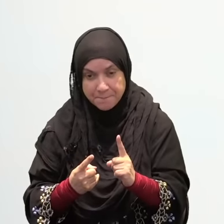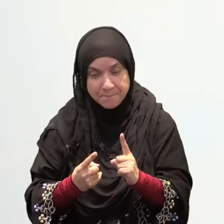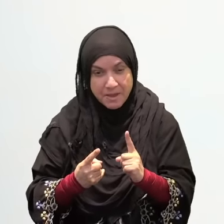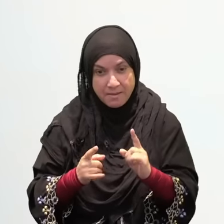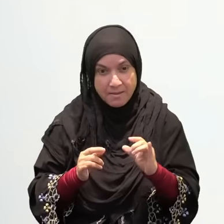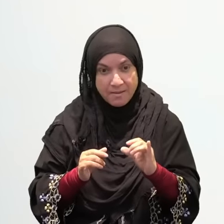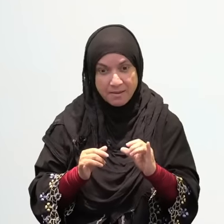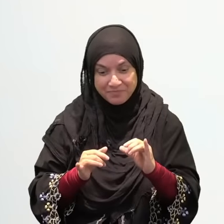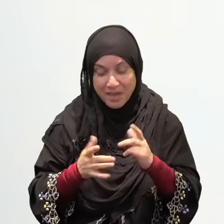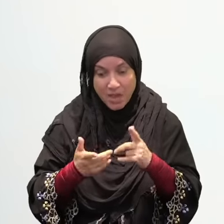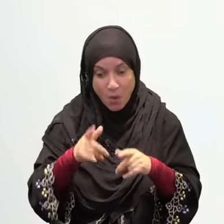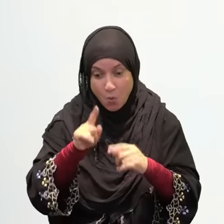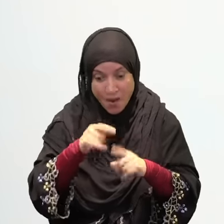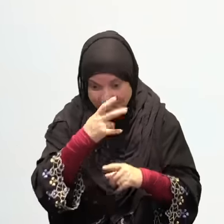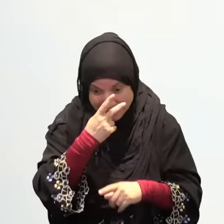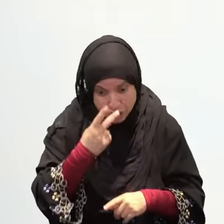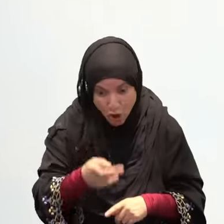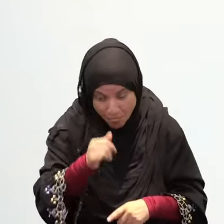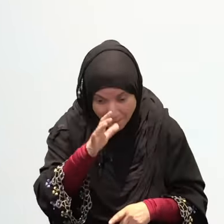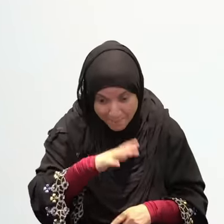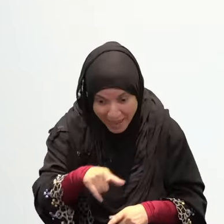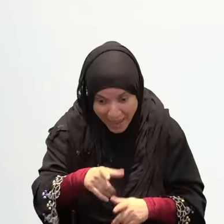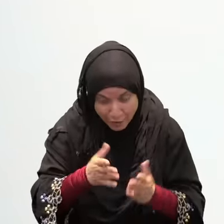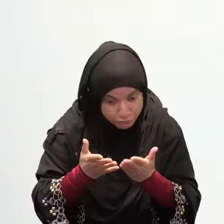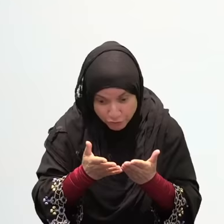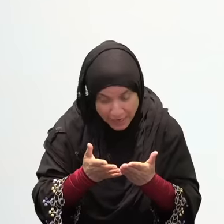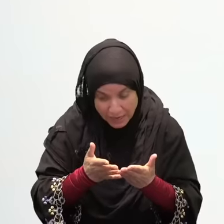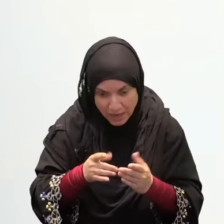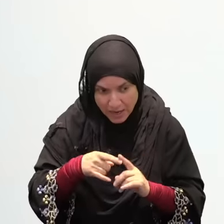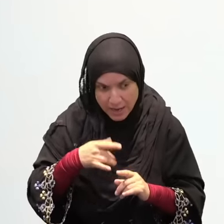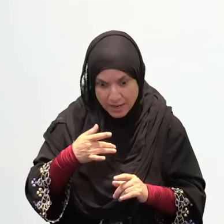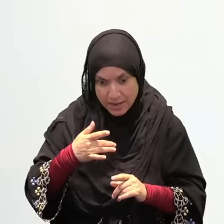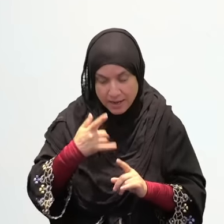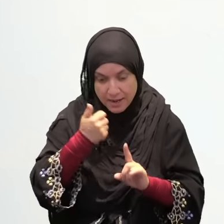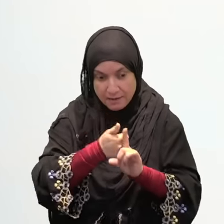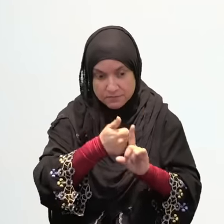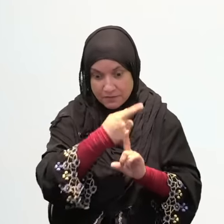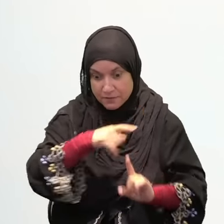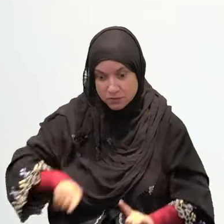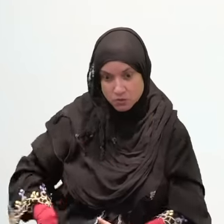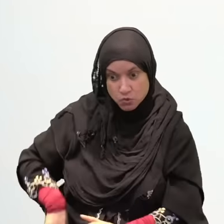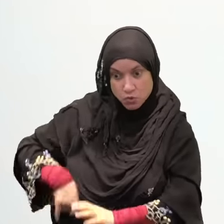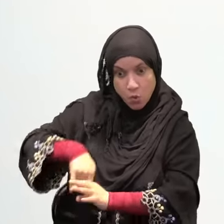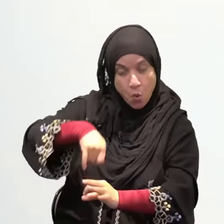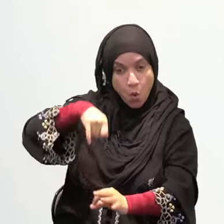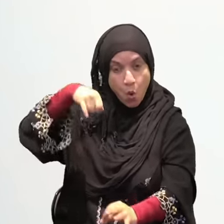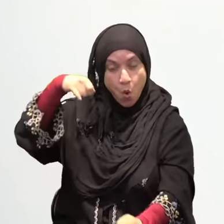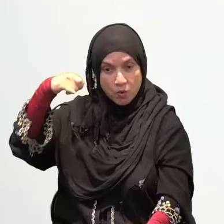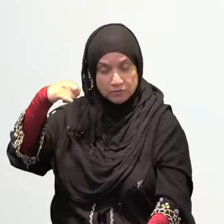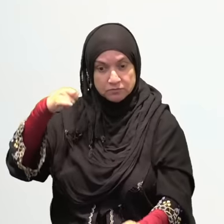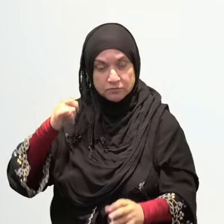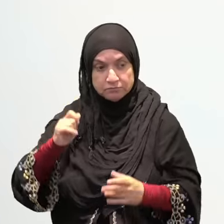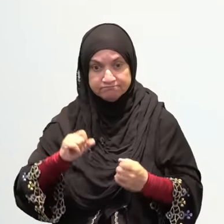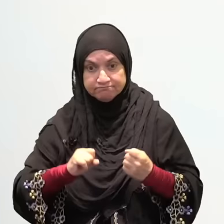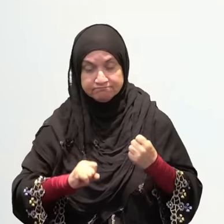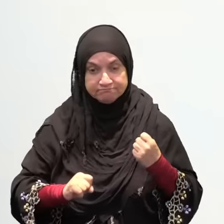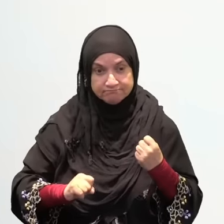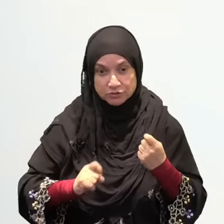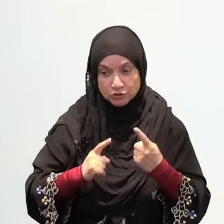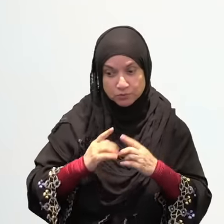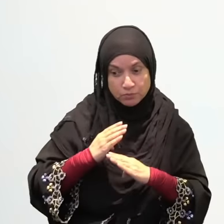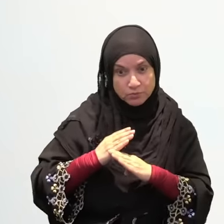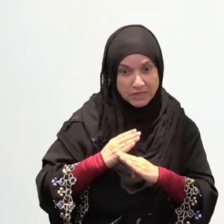away. And he got caught up with the wrong crowd that thought that they were doing something that is